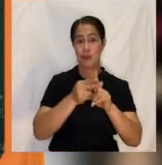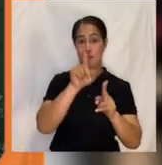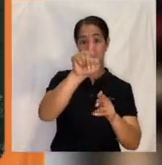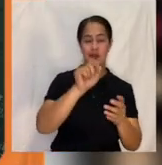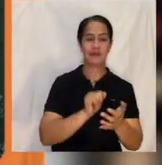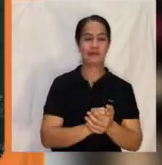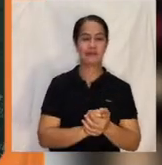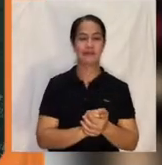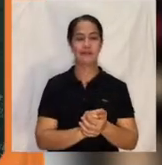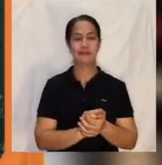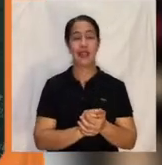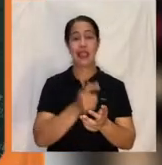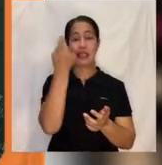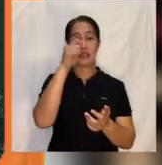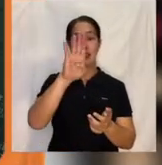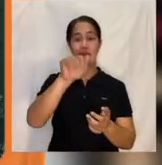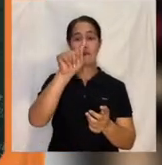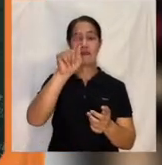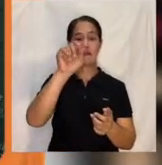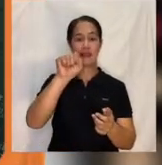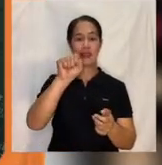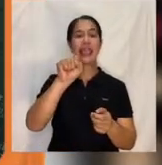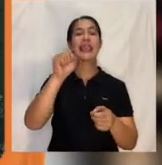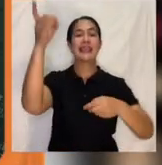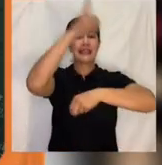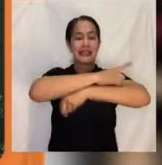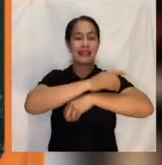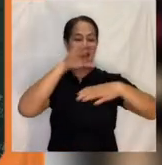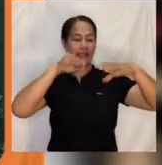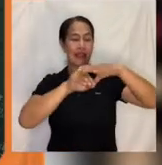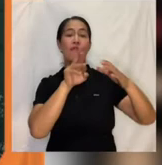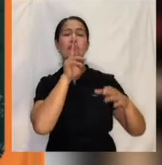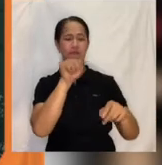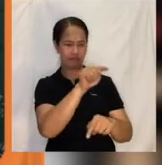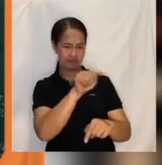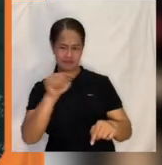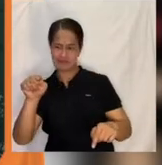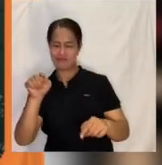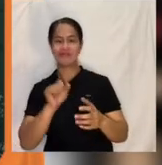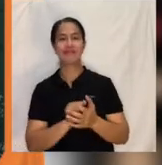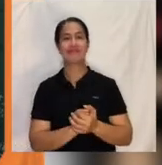Number one. The bats in the dark cave are blank.